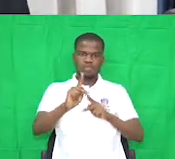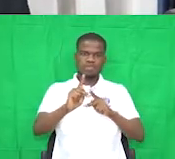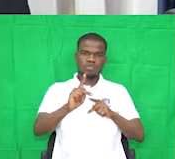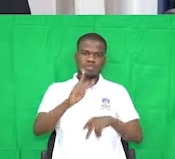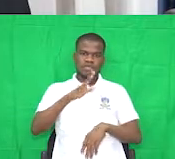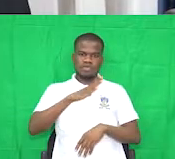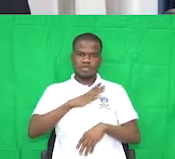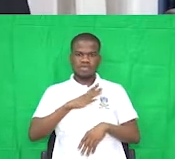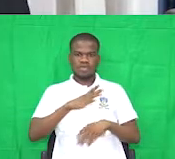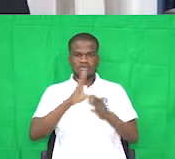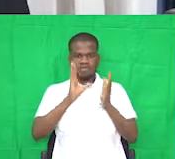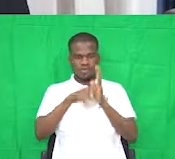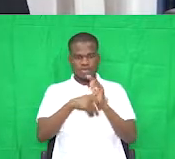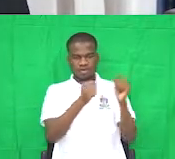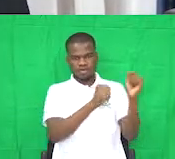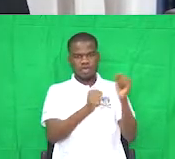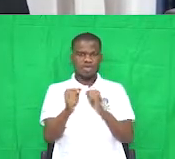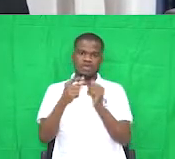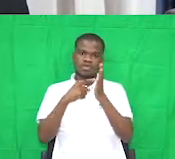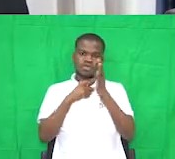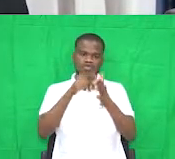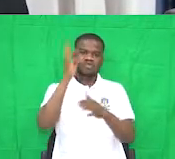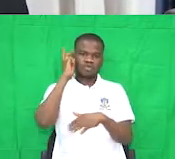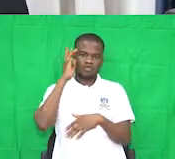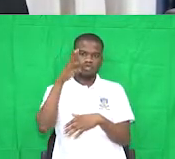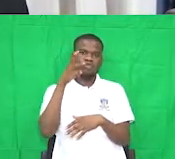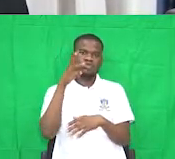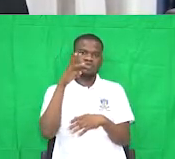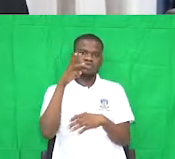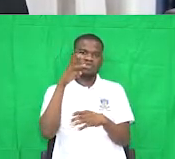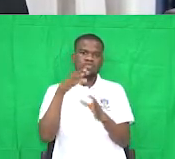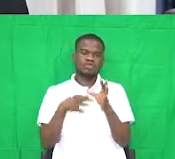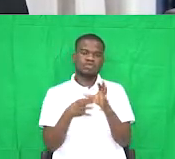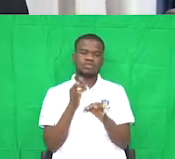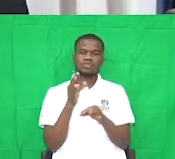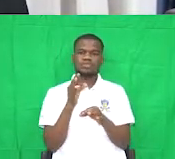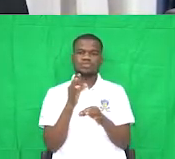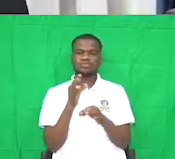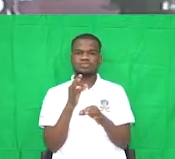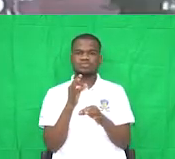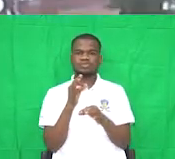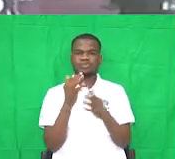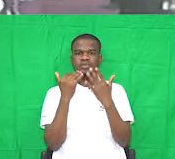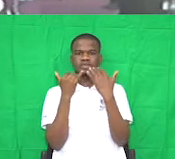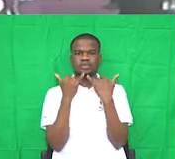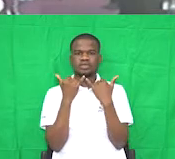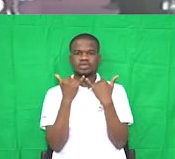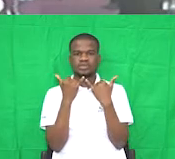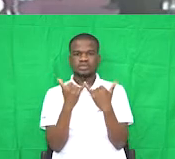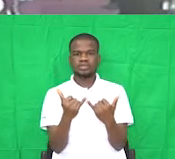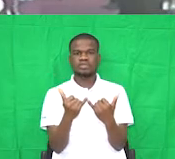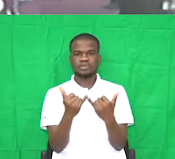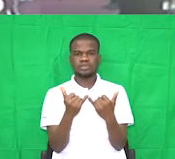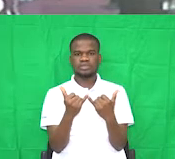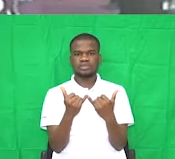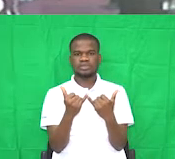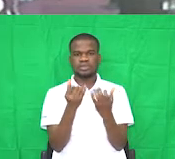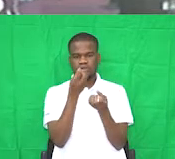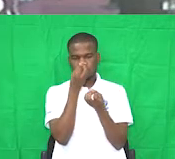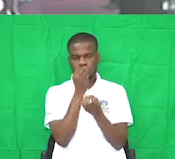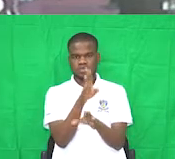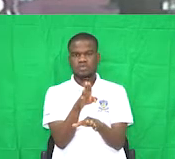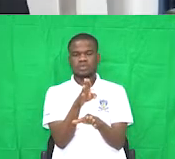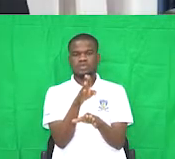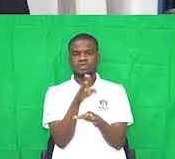faith, thus showing forth the power of the living Christ and his Spirit. For this, you must firmly abide in